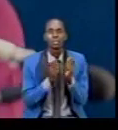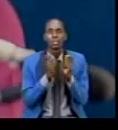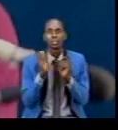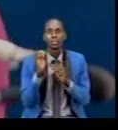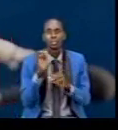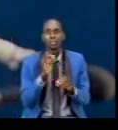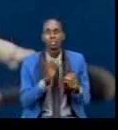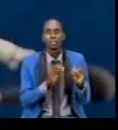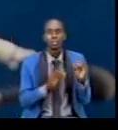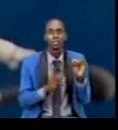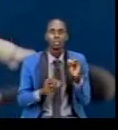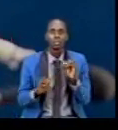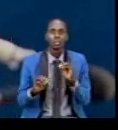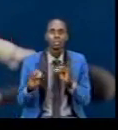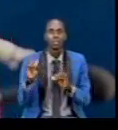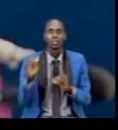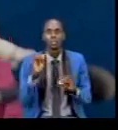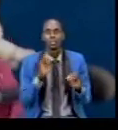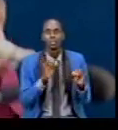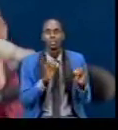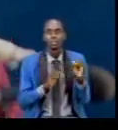Hallelujah. Oh.